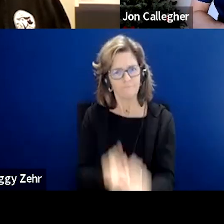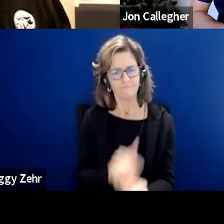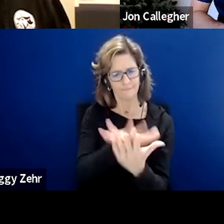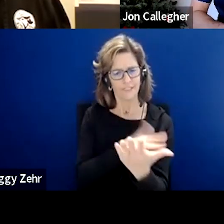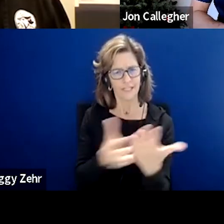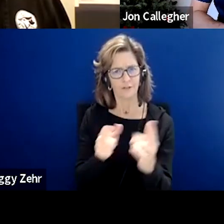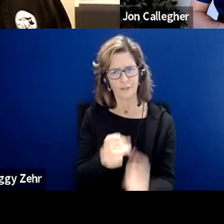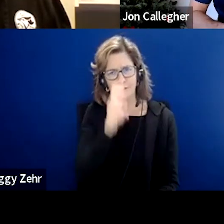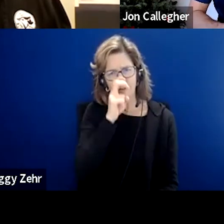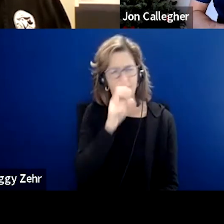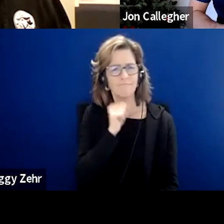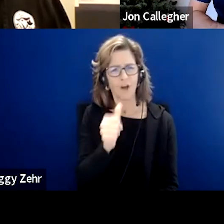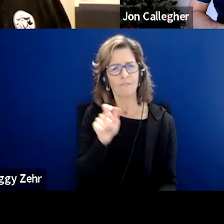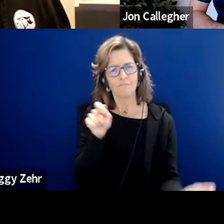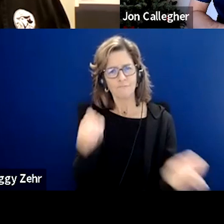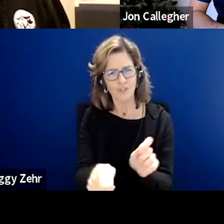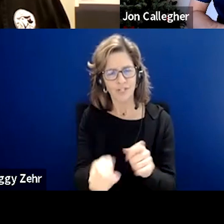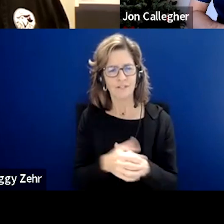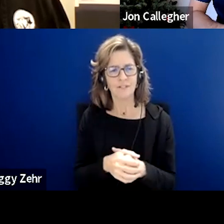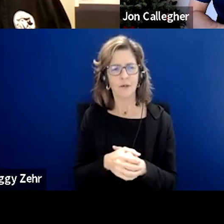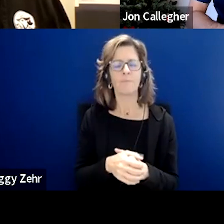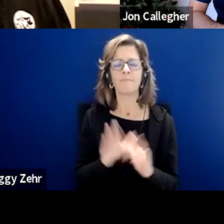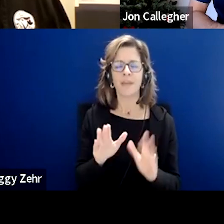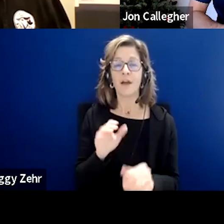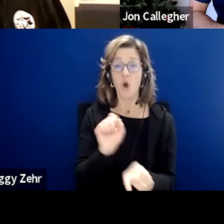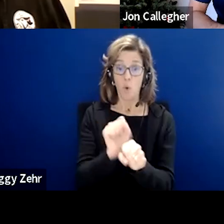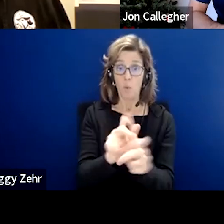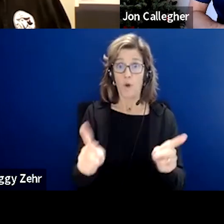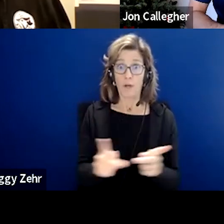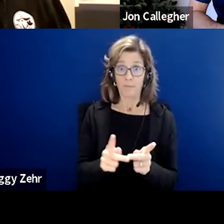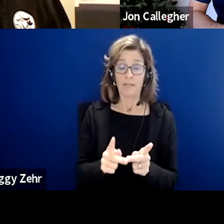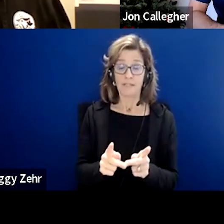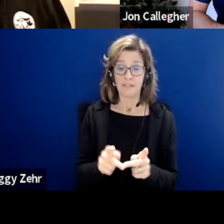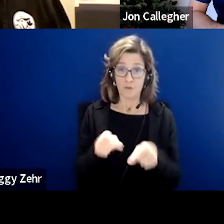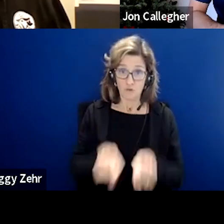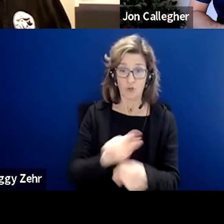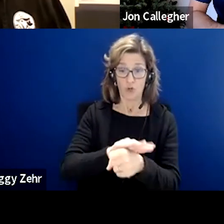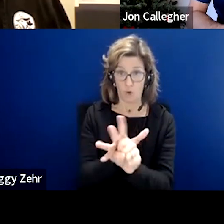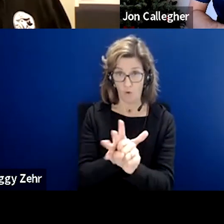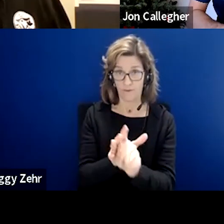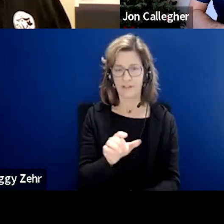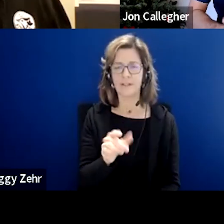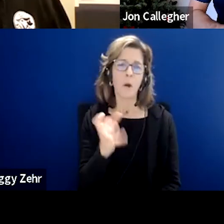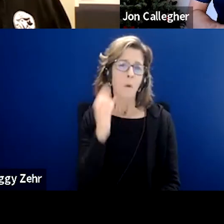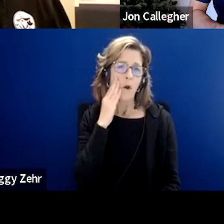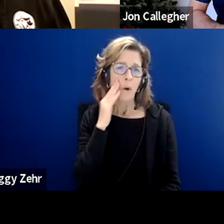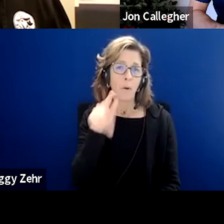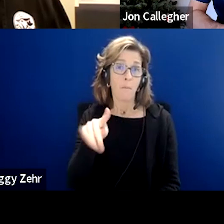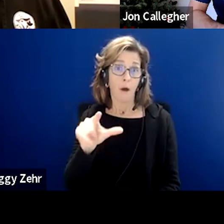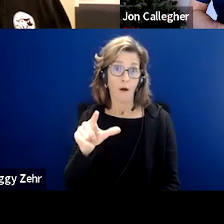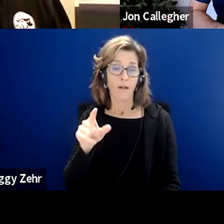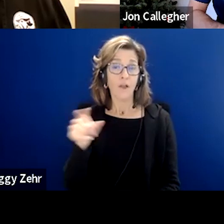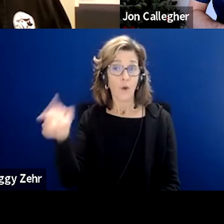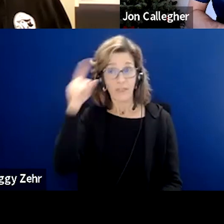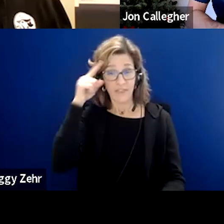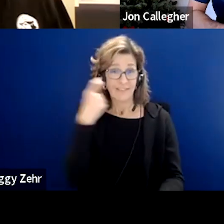the workplace response to COVID-19, in your opinion, is it realistic for these kinds